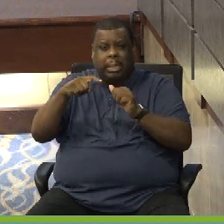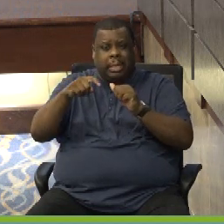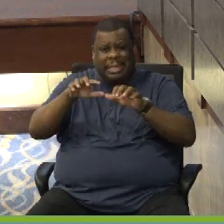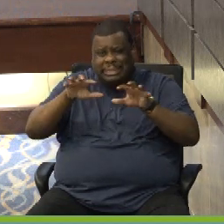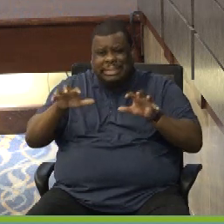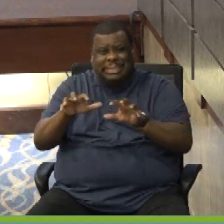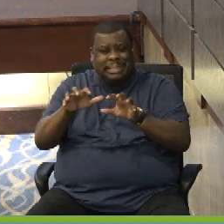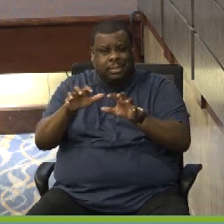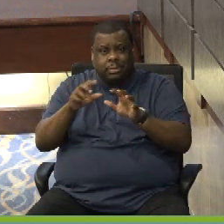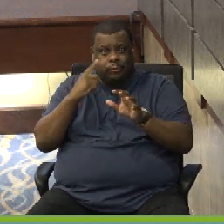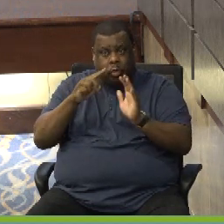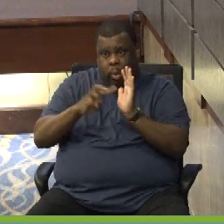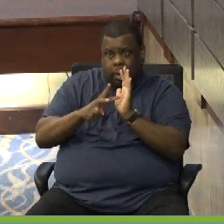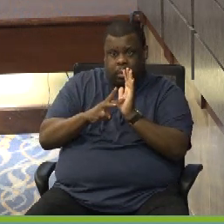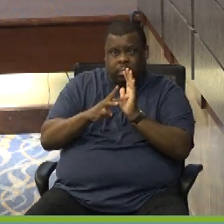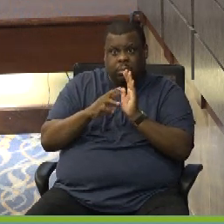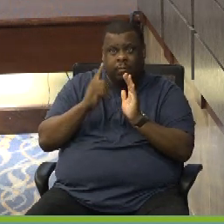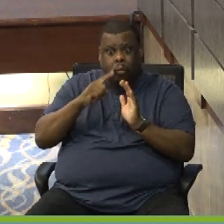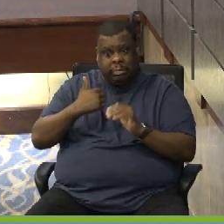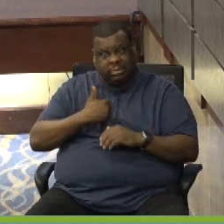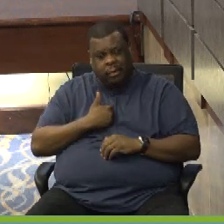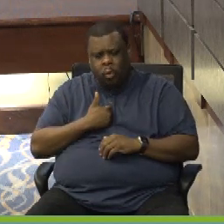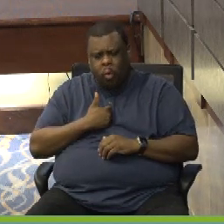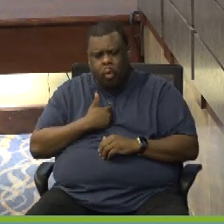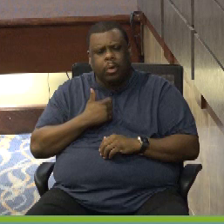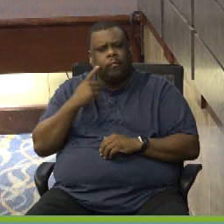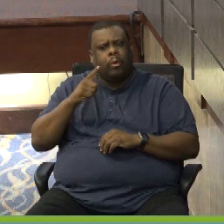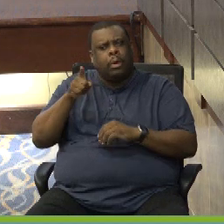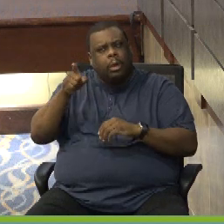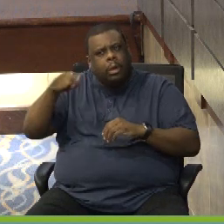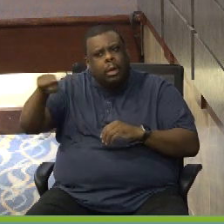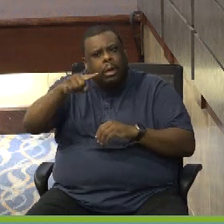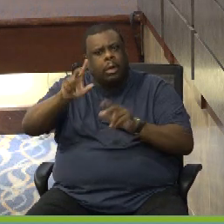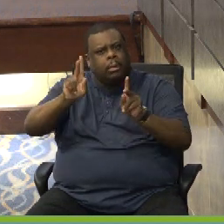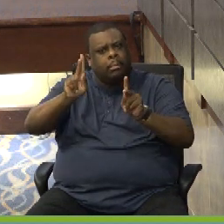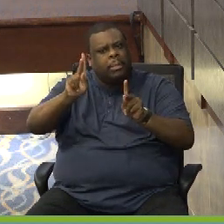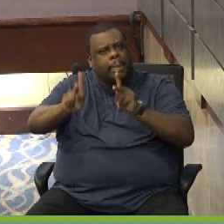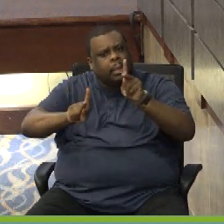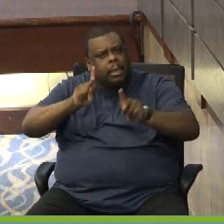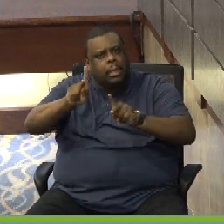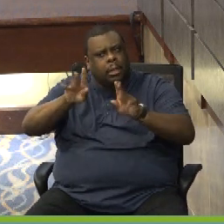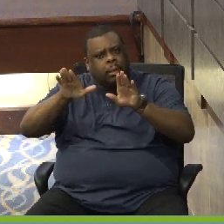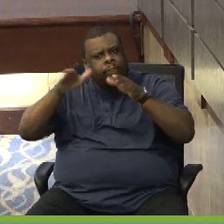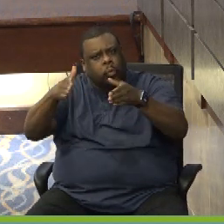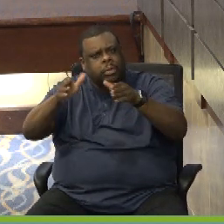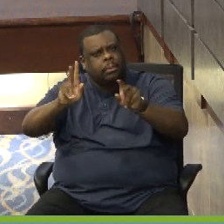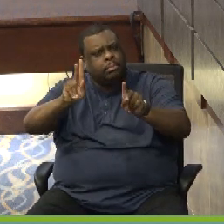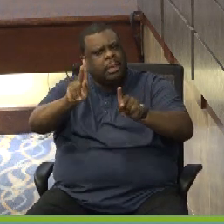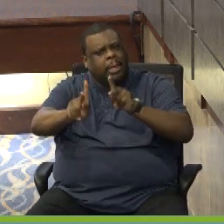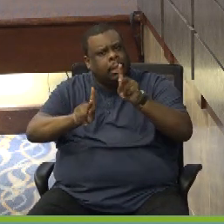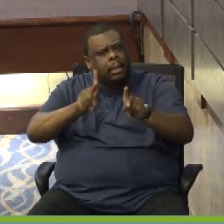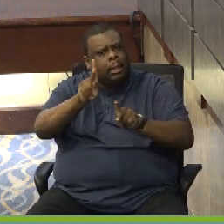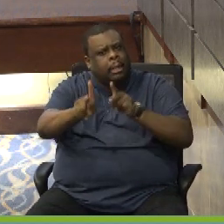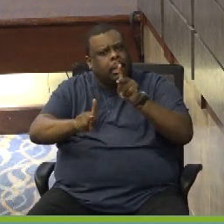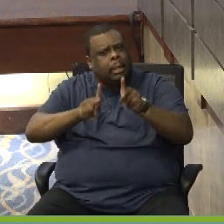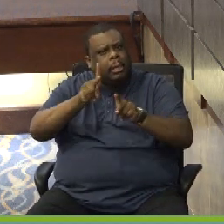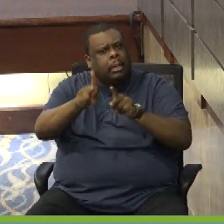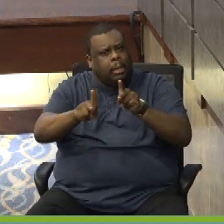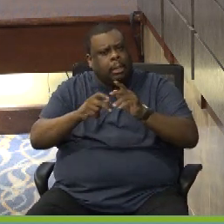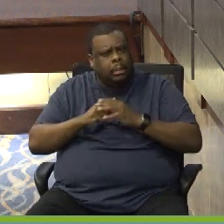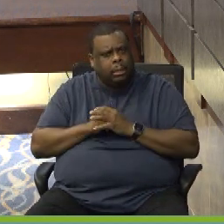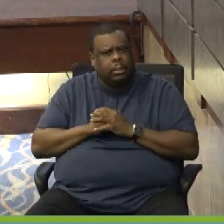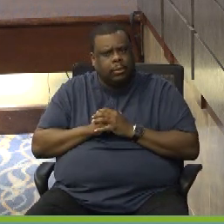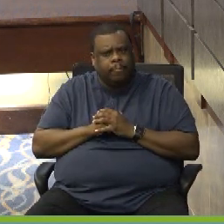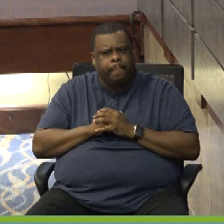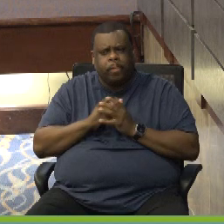most remarkable insight out of all of the discovery work that we've done. So the purpose that we've landed on is to be a city of